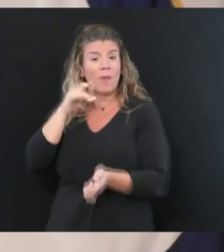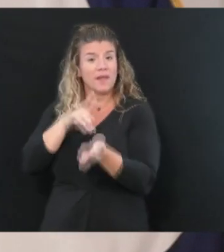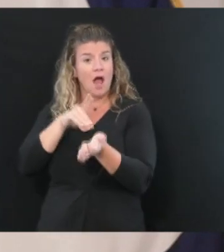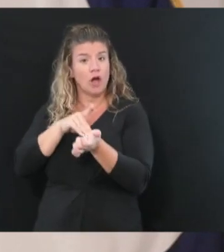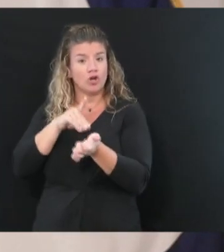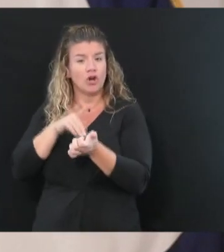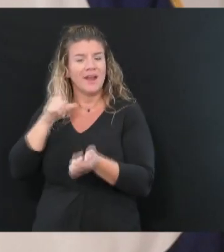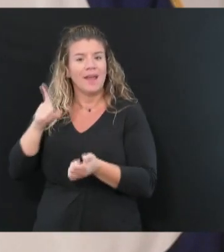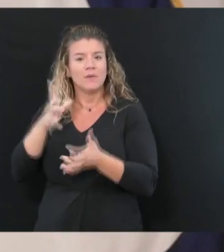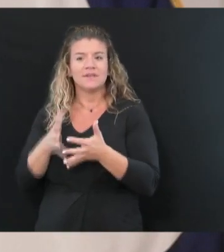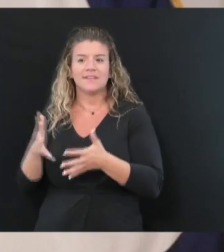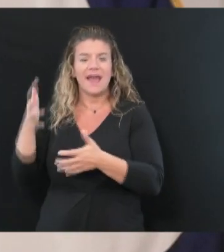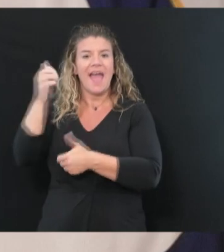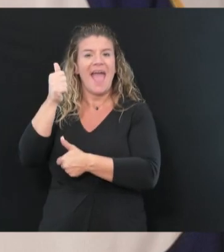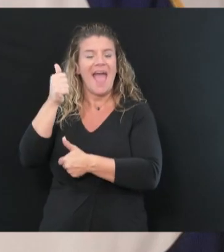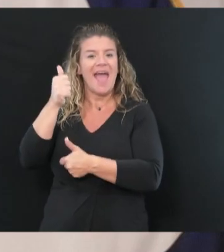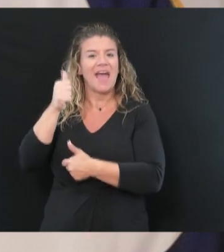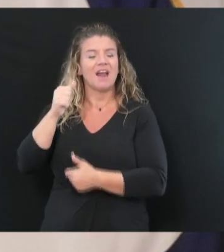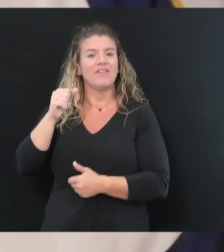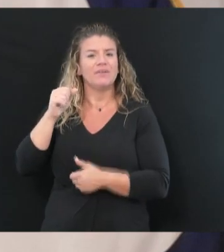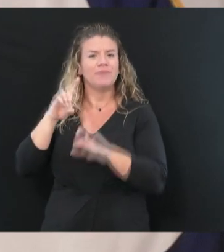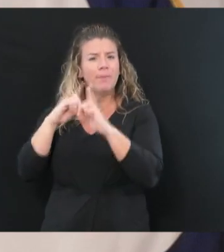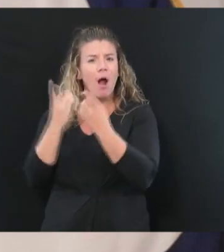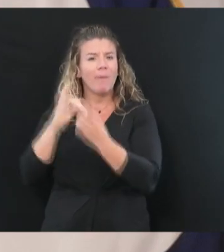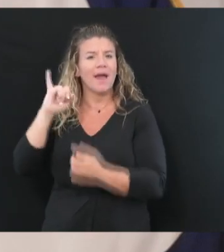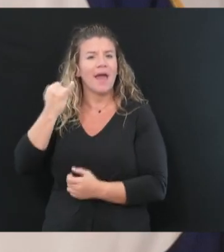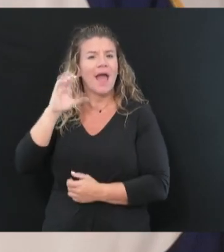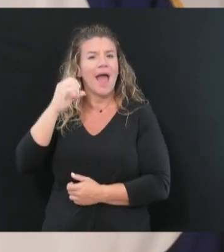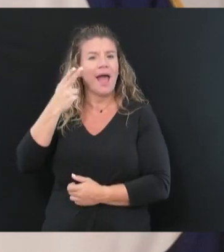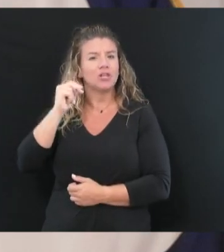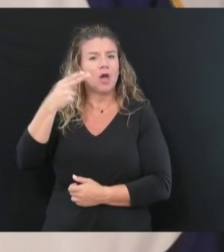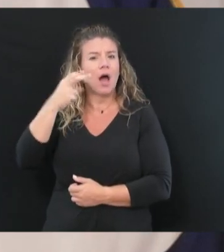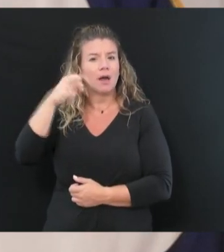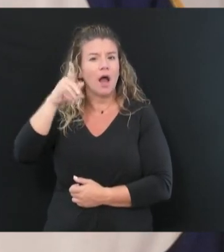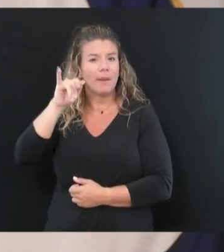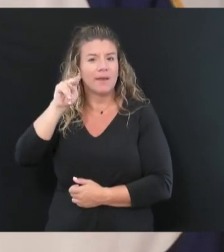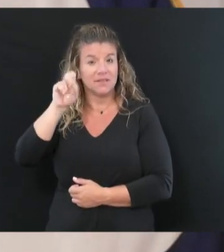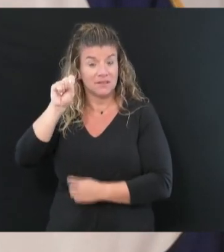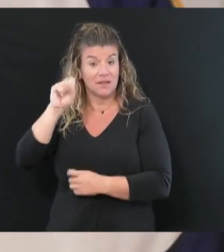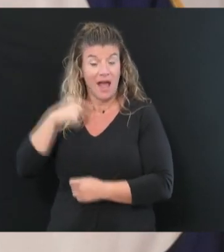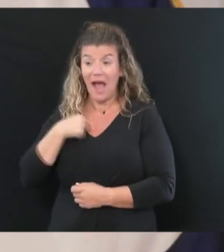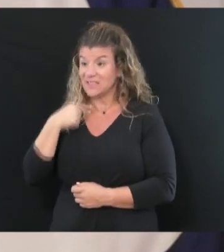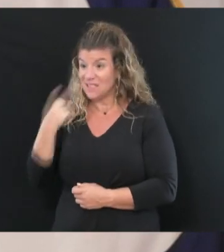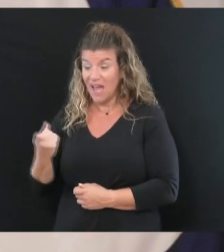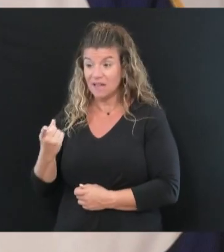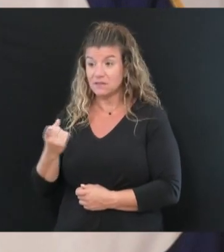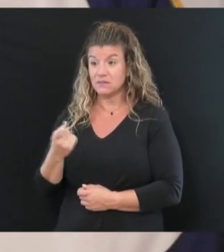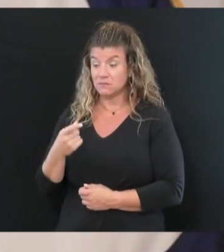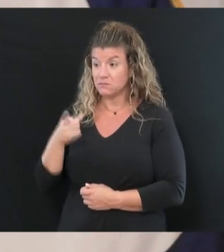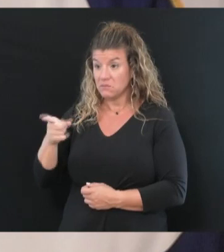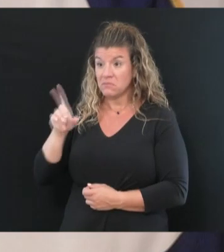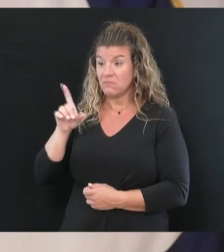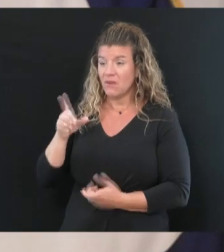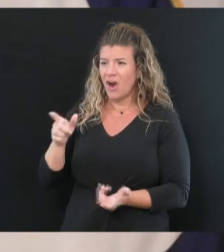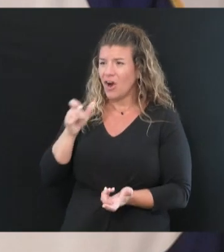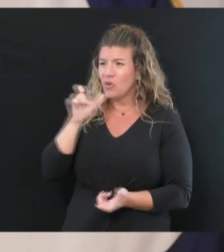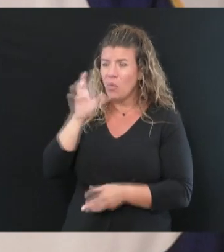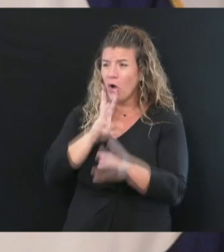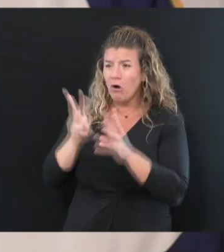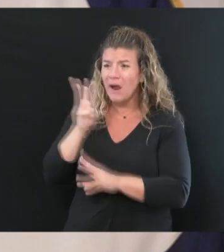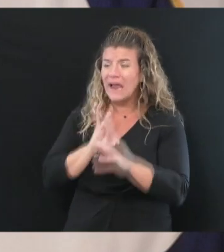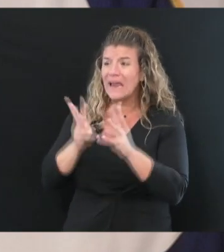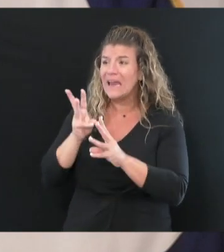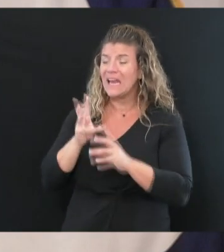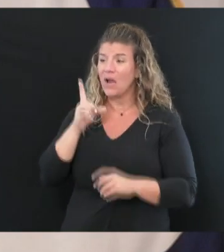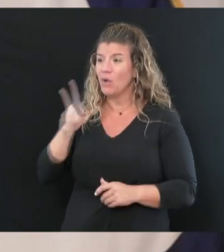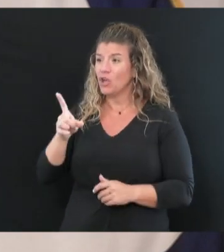giant department at Johns Hopkins. And I said to him, I said, Doc, are you not worried, when you